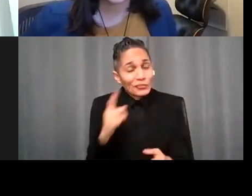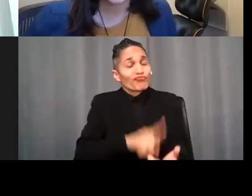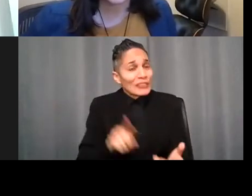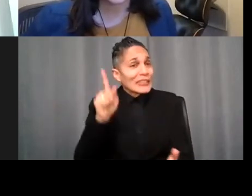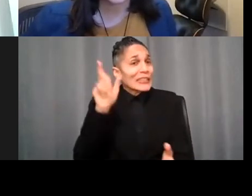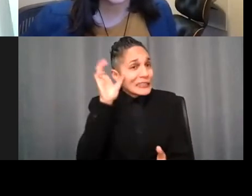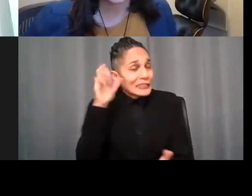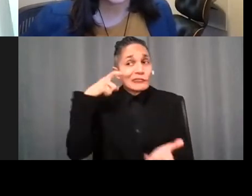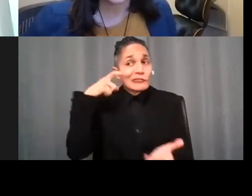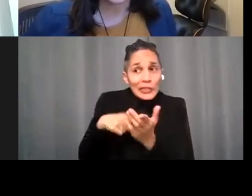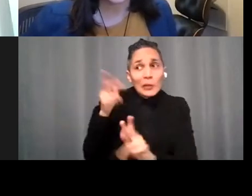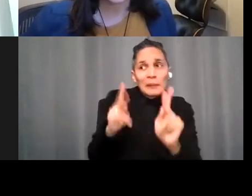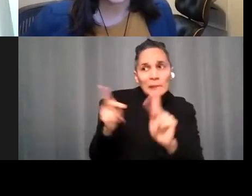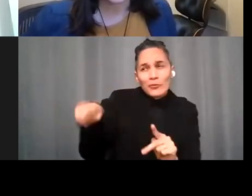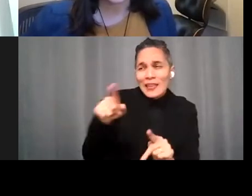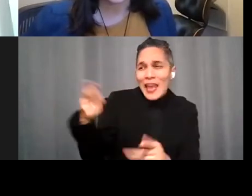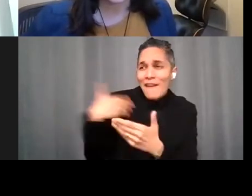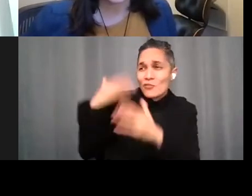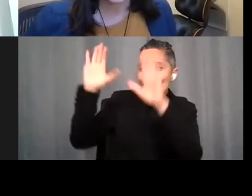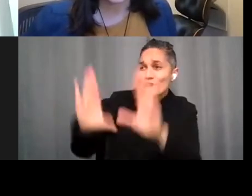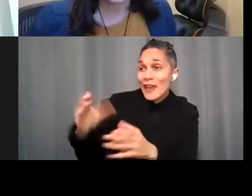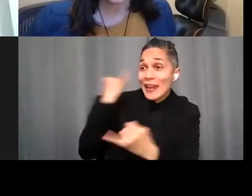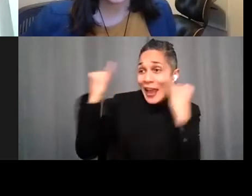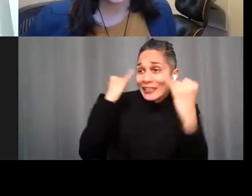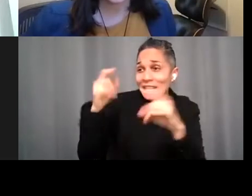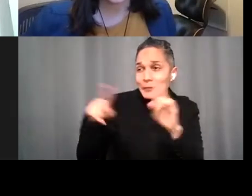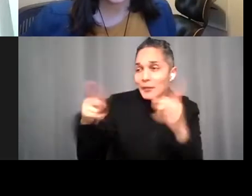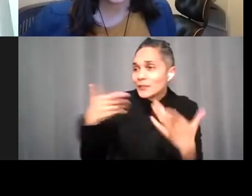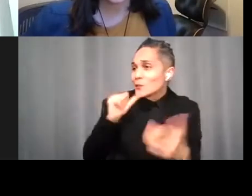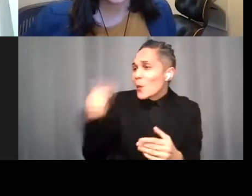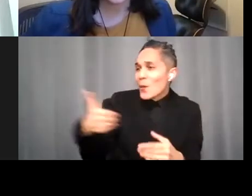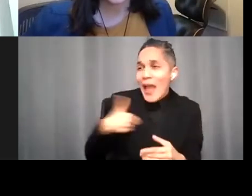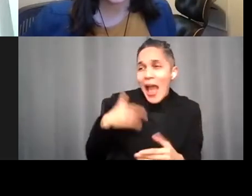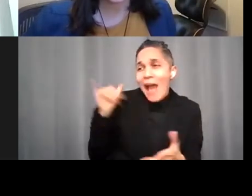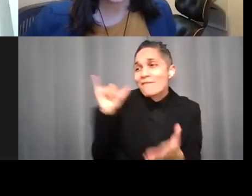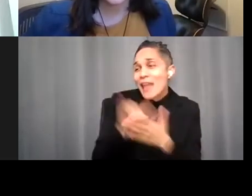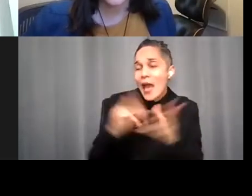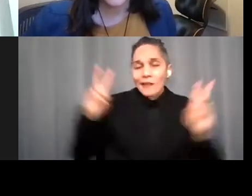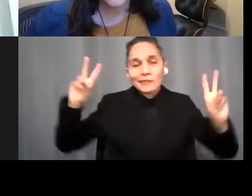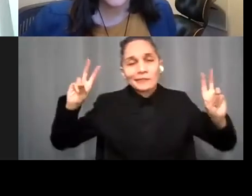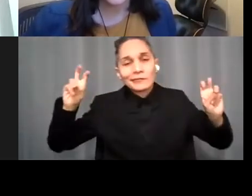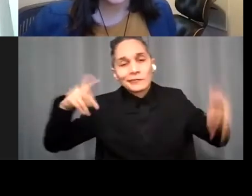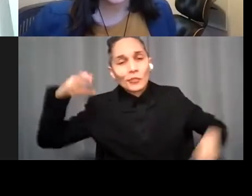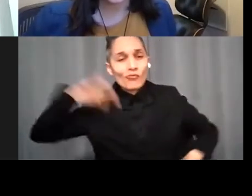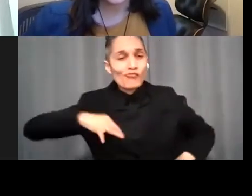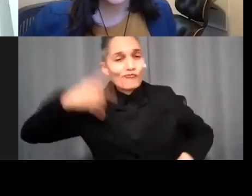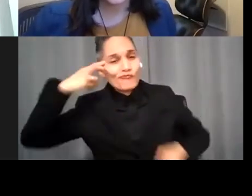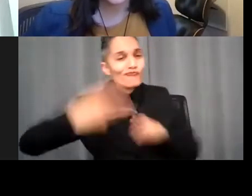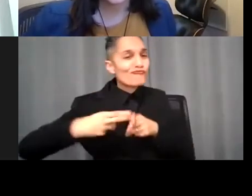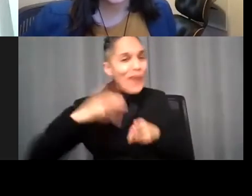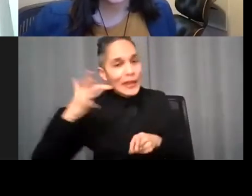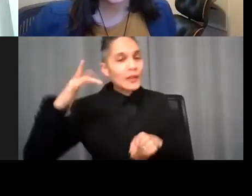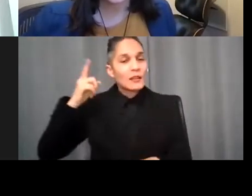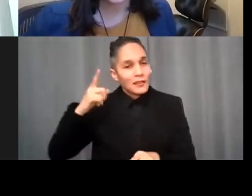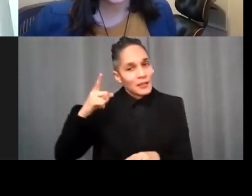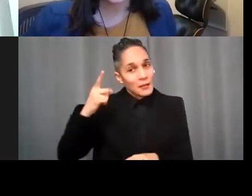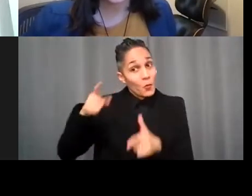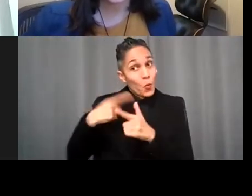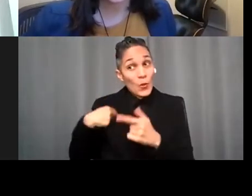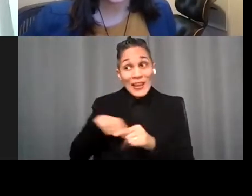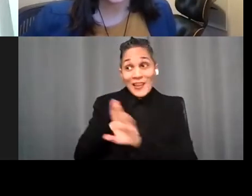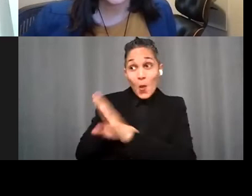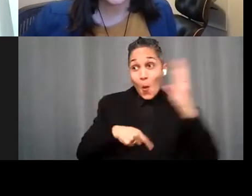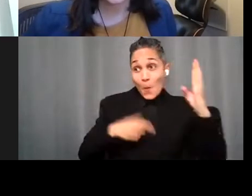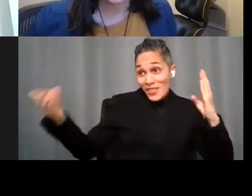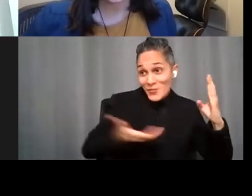have great ideas and don't have that traditional street cred, but we open the door and that then